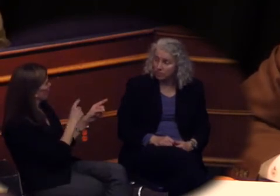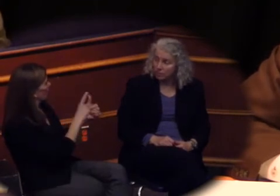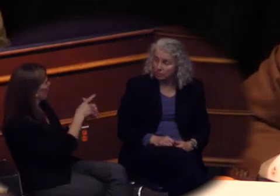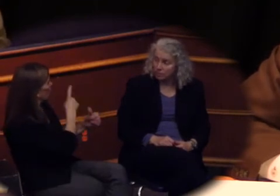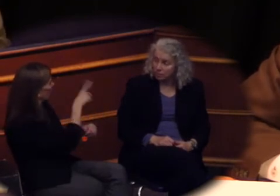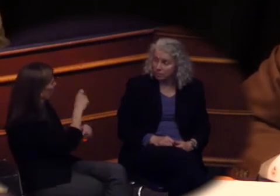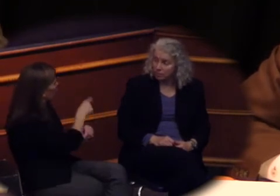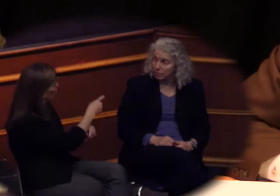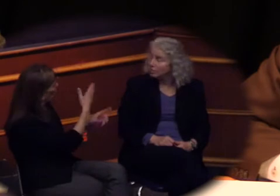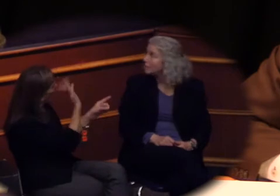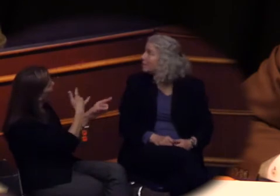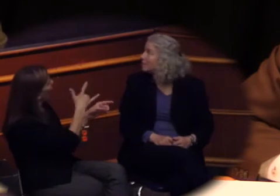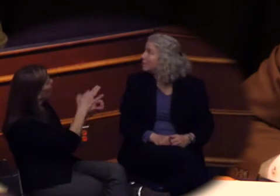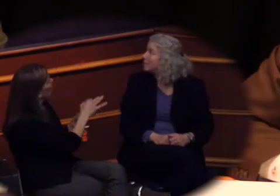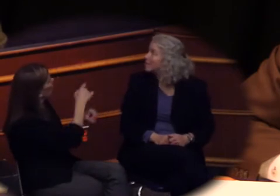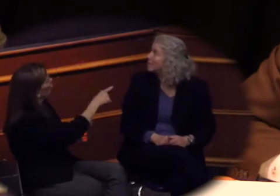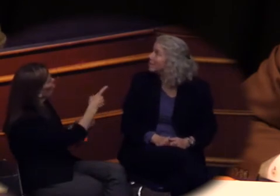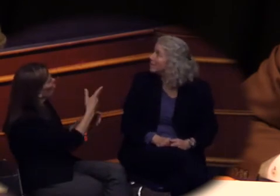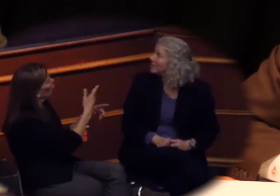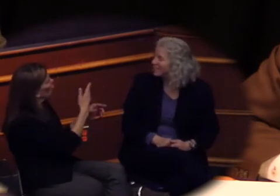Well, I'm much taller and have more hair.